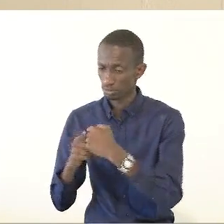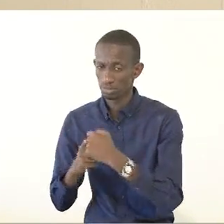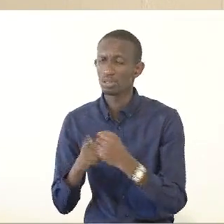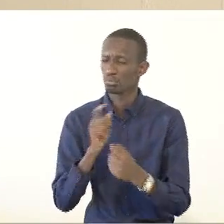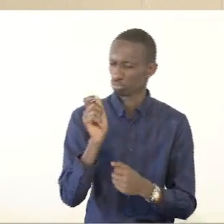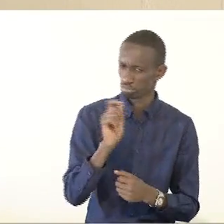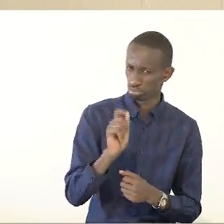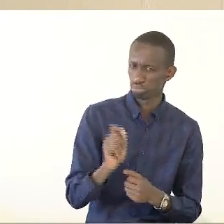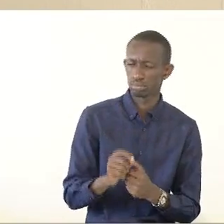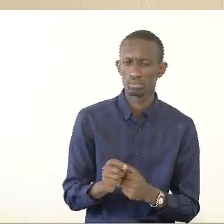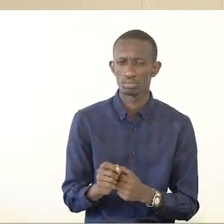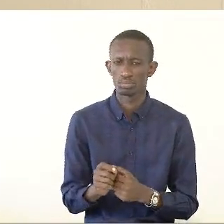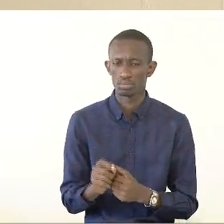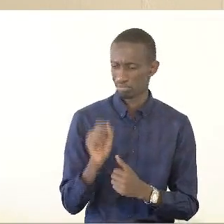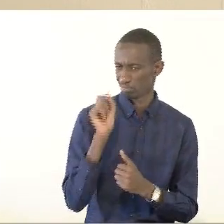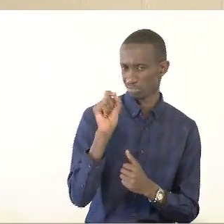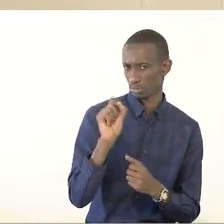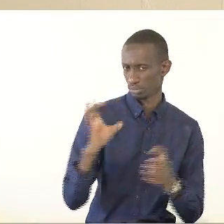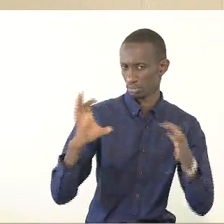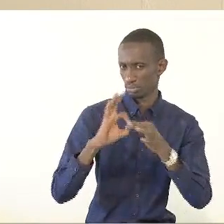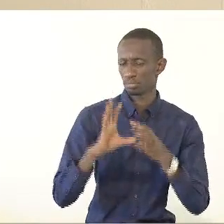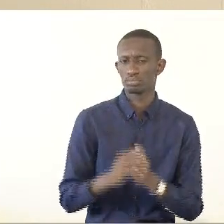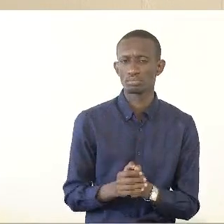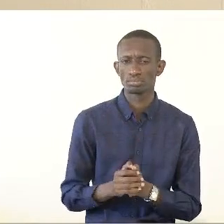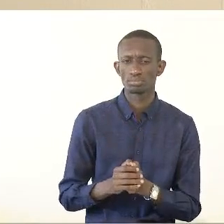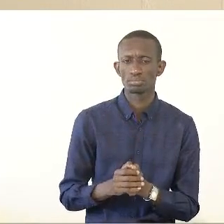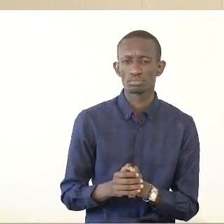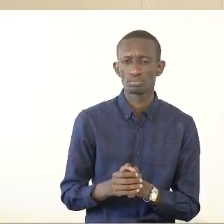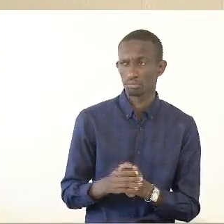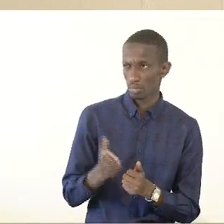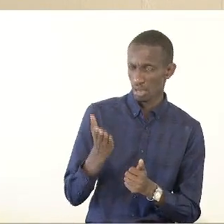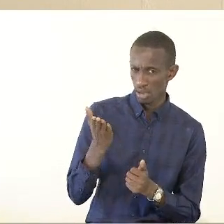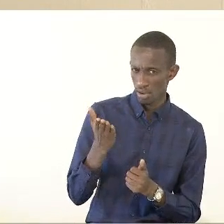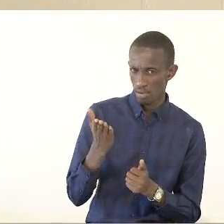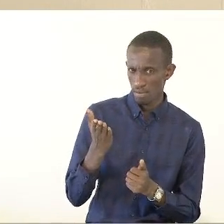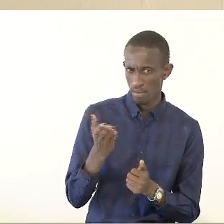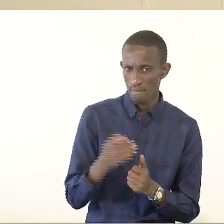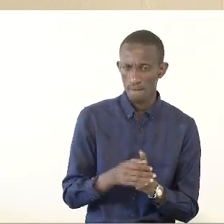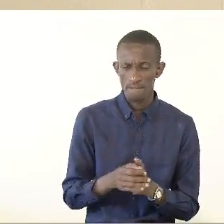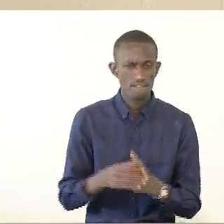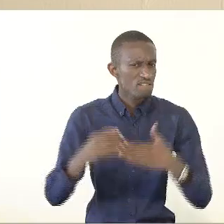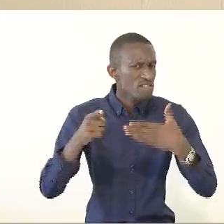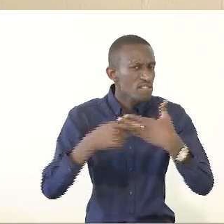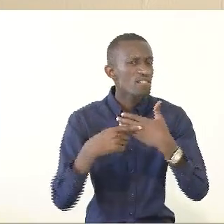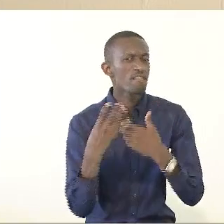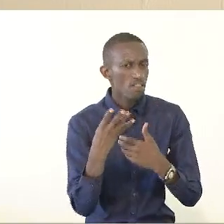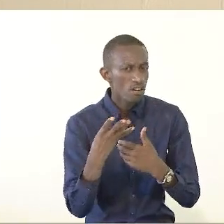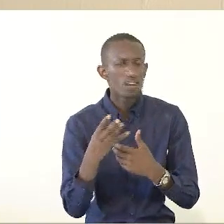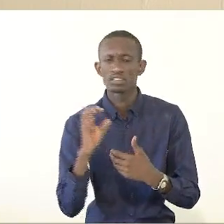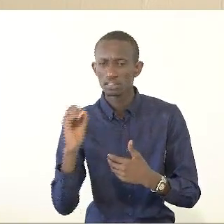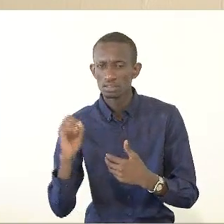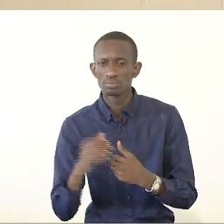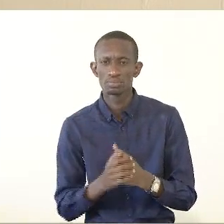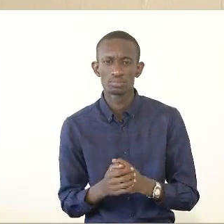point. Negative 5 and 6. Here we have negative 4 and 0. Here you have negative